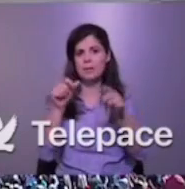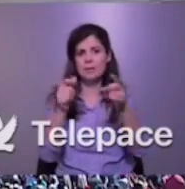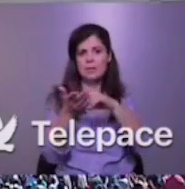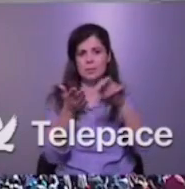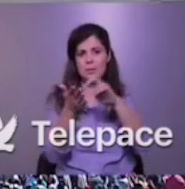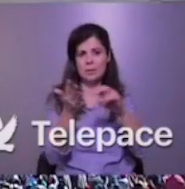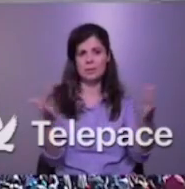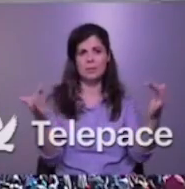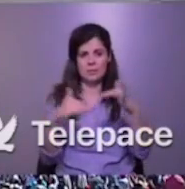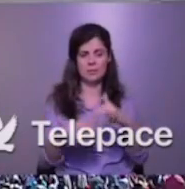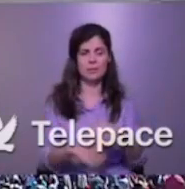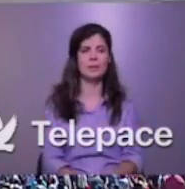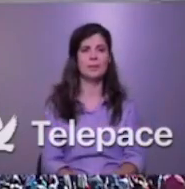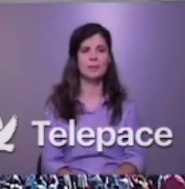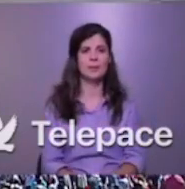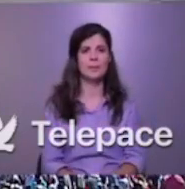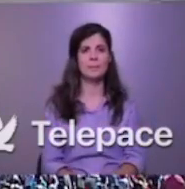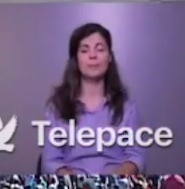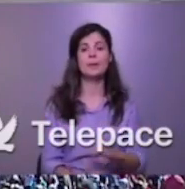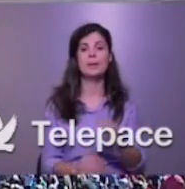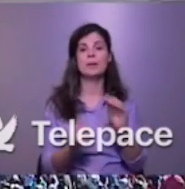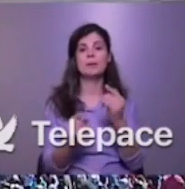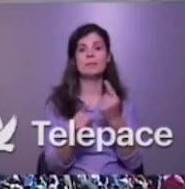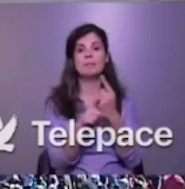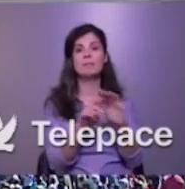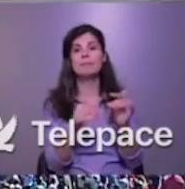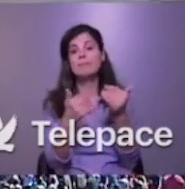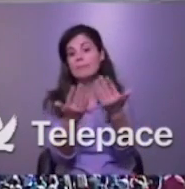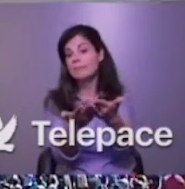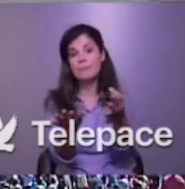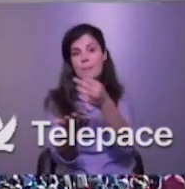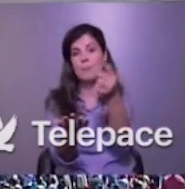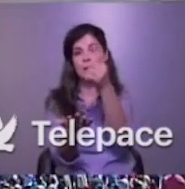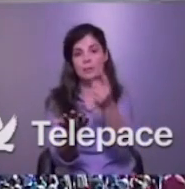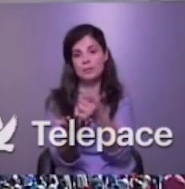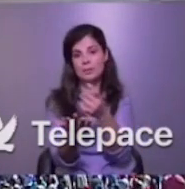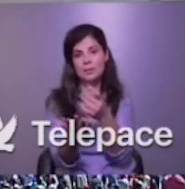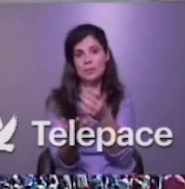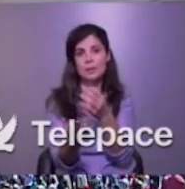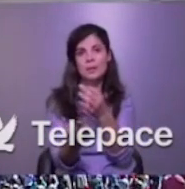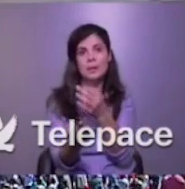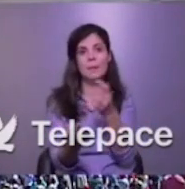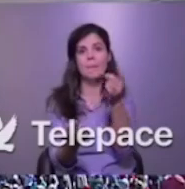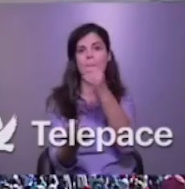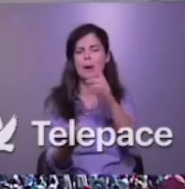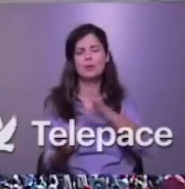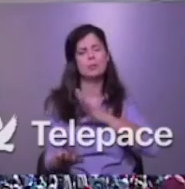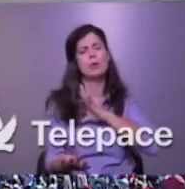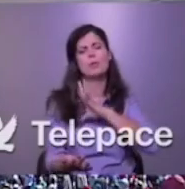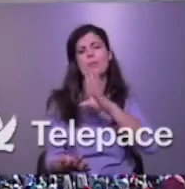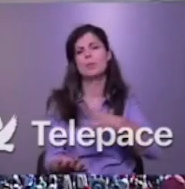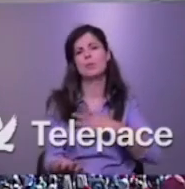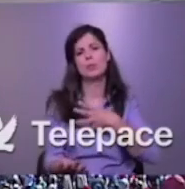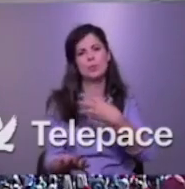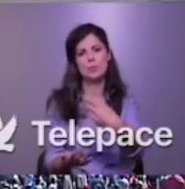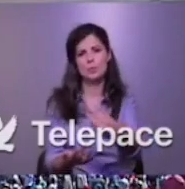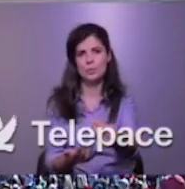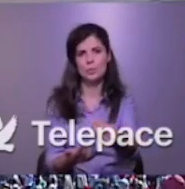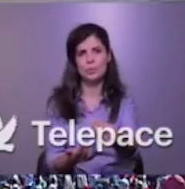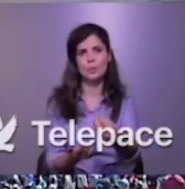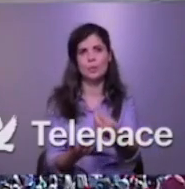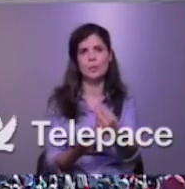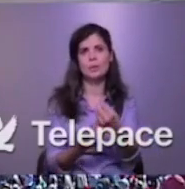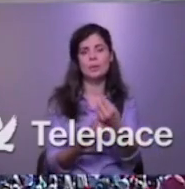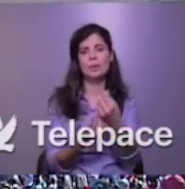pilgrimage, the gift of peace for our world, that so